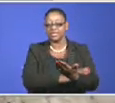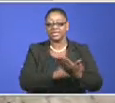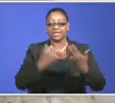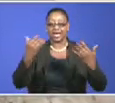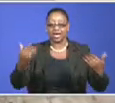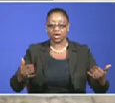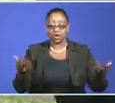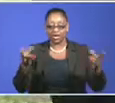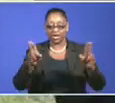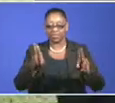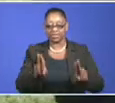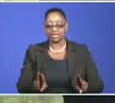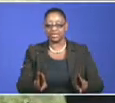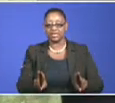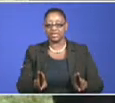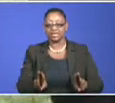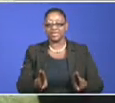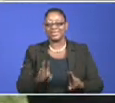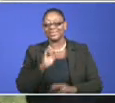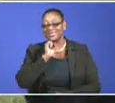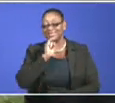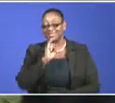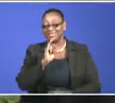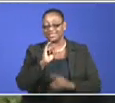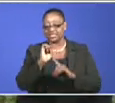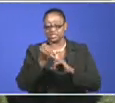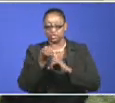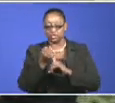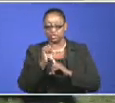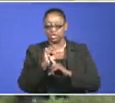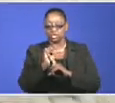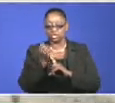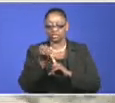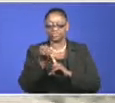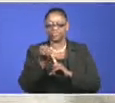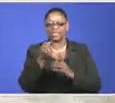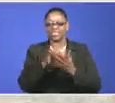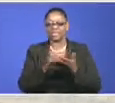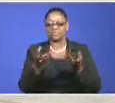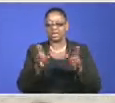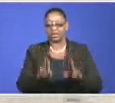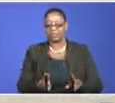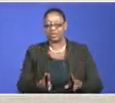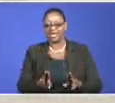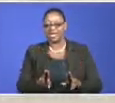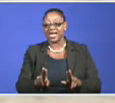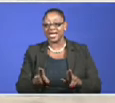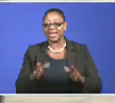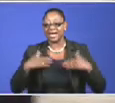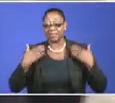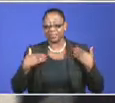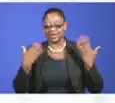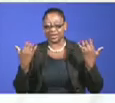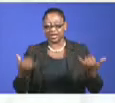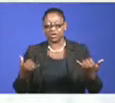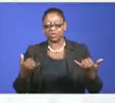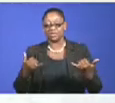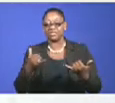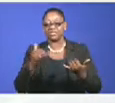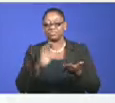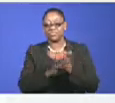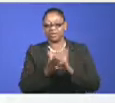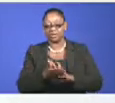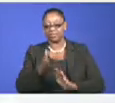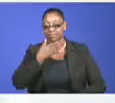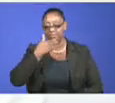Sewerage Corporation is a situation that hits home. He's elated that relief is on the way for family islanders. This is expected